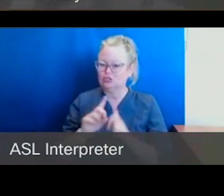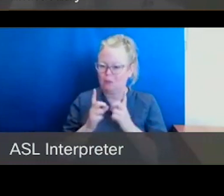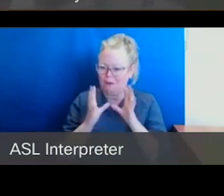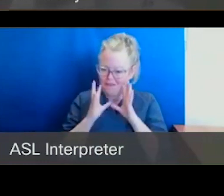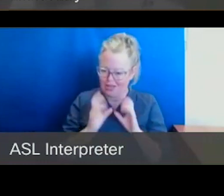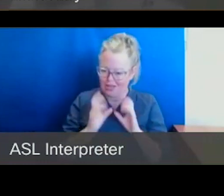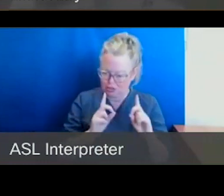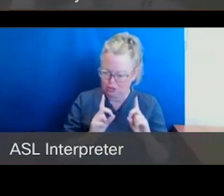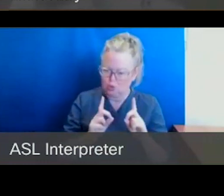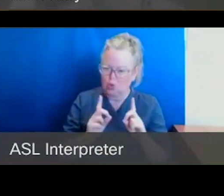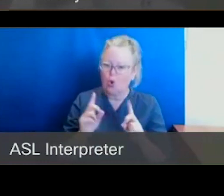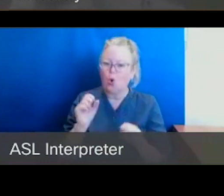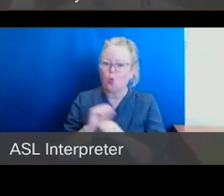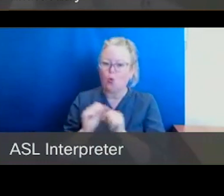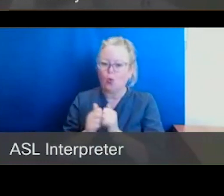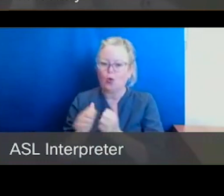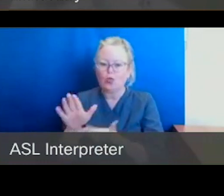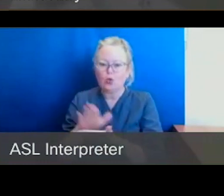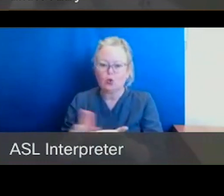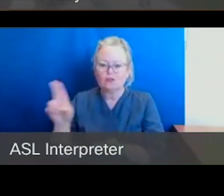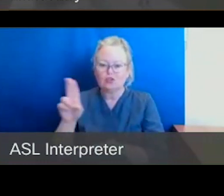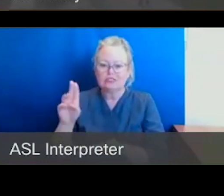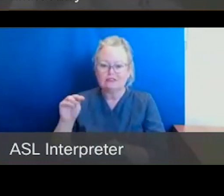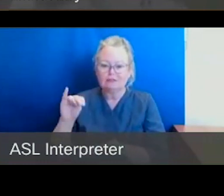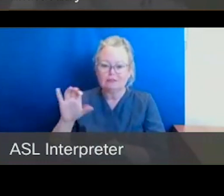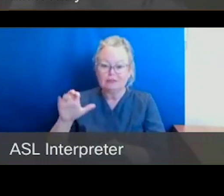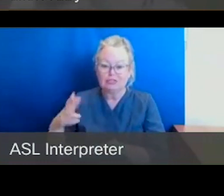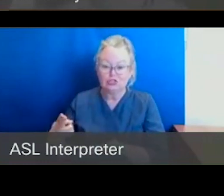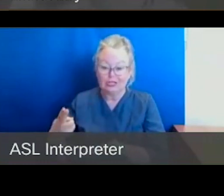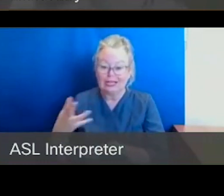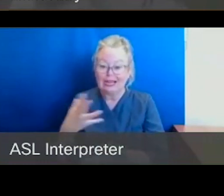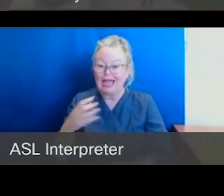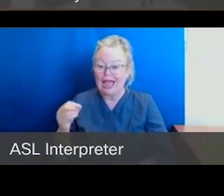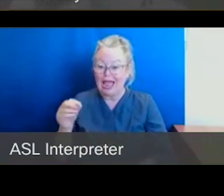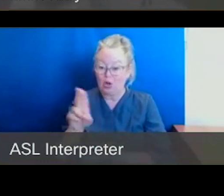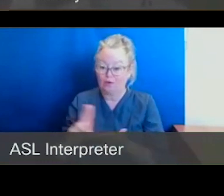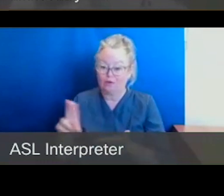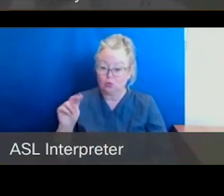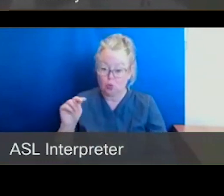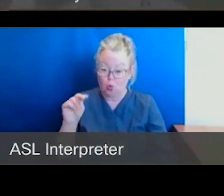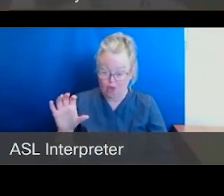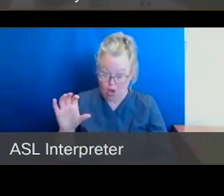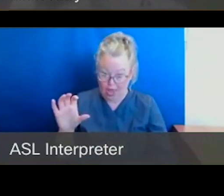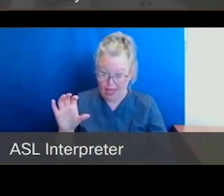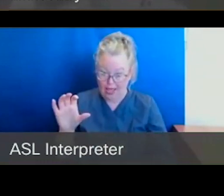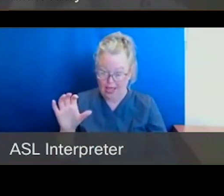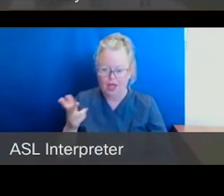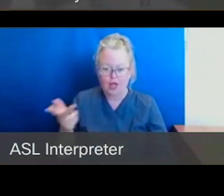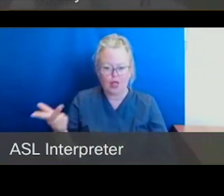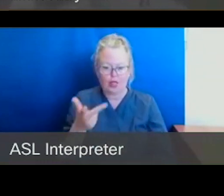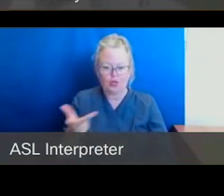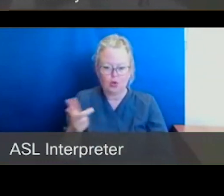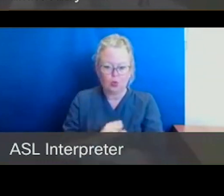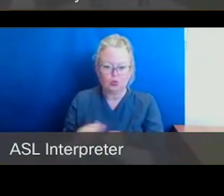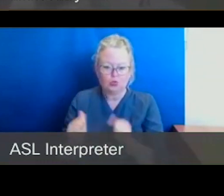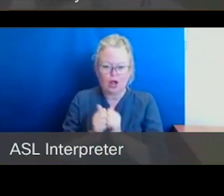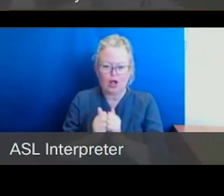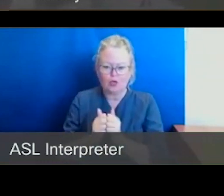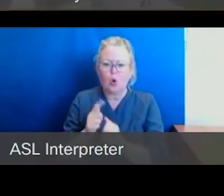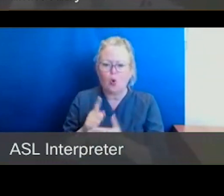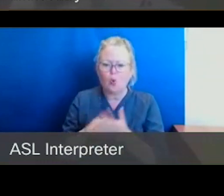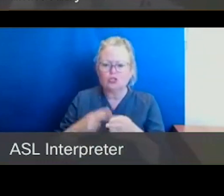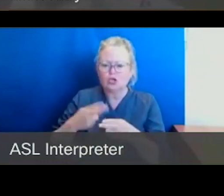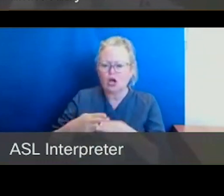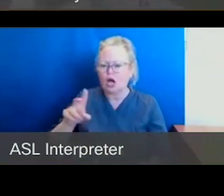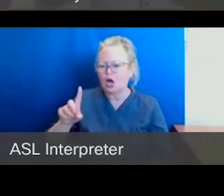both University of Michigan and University of North Carolina to look at their dual credit programs in